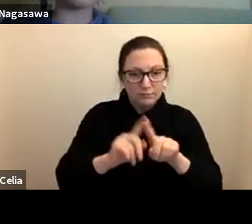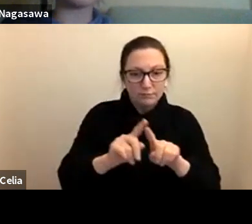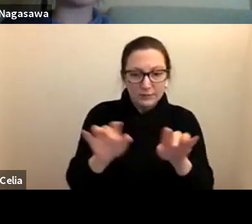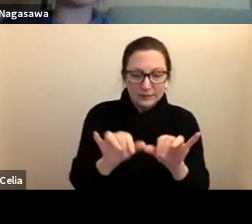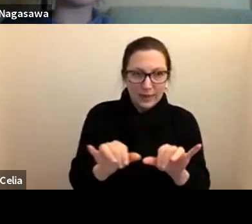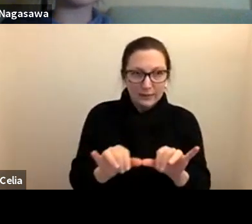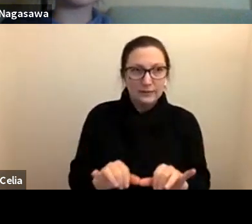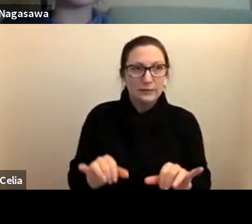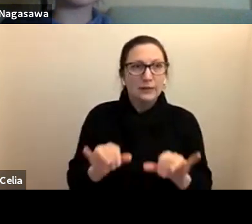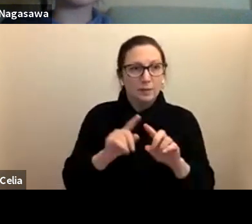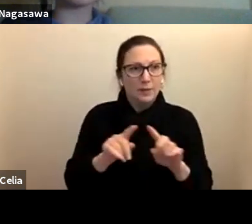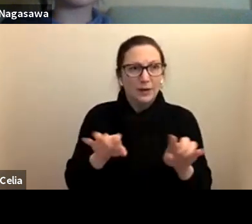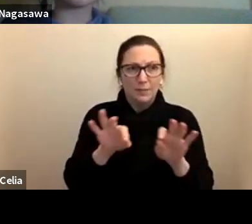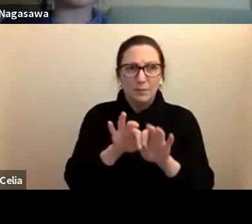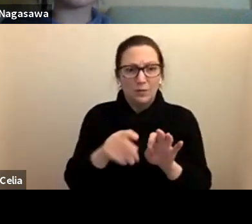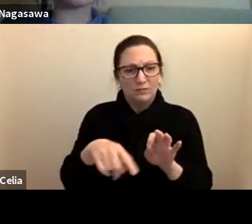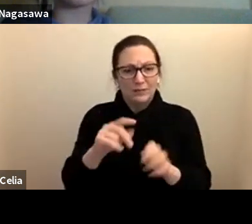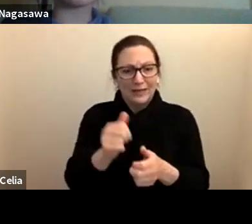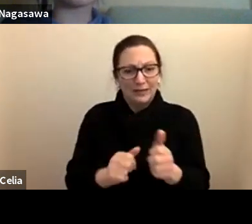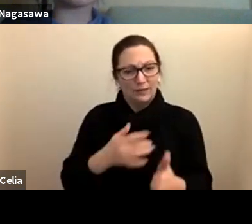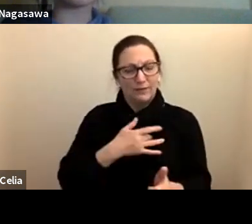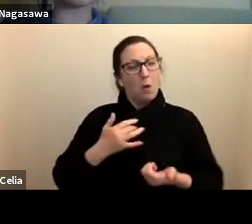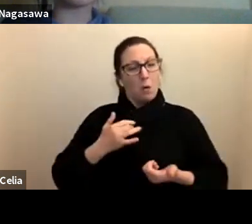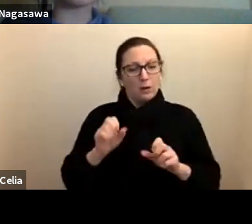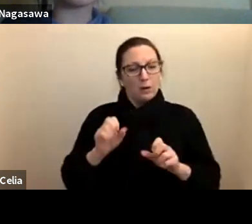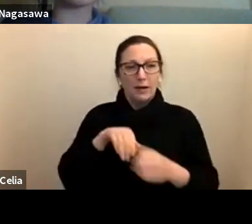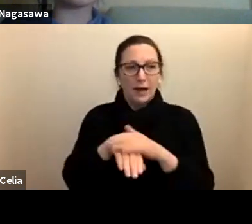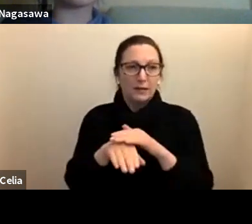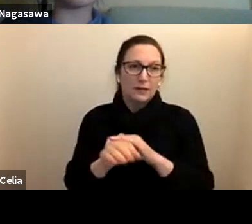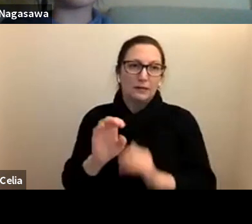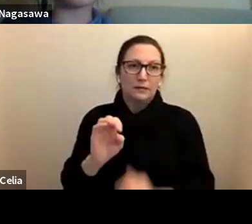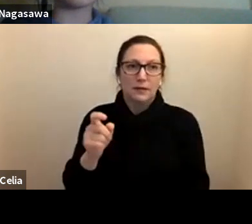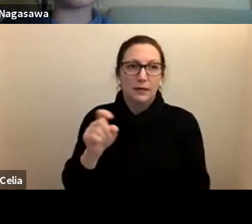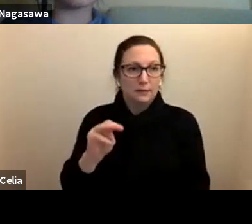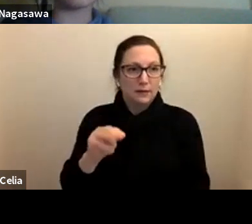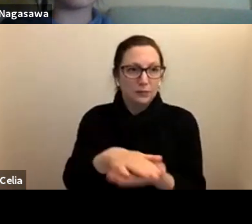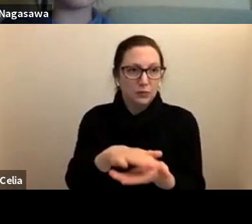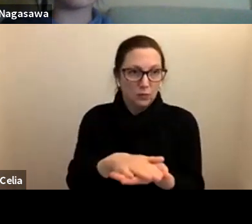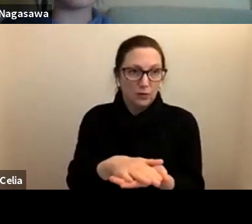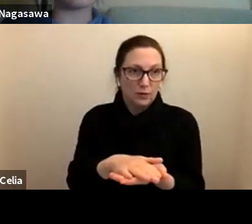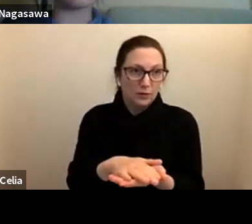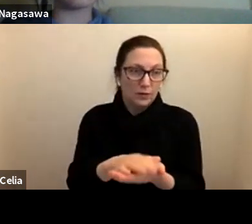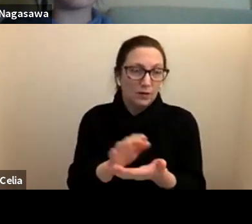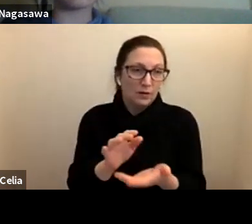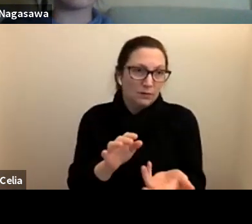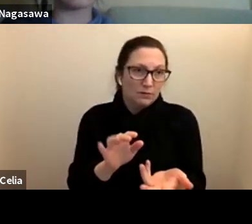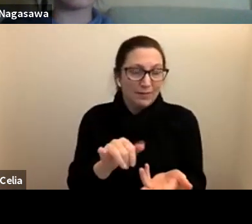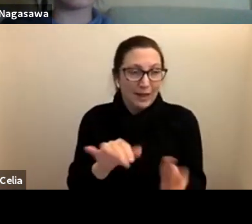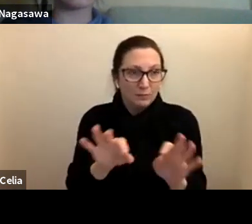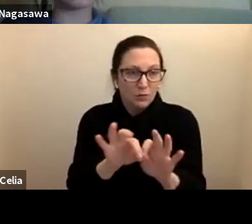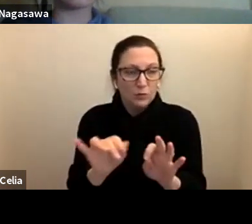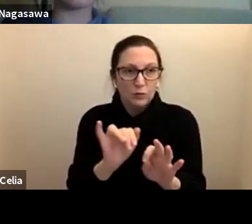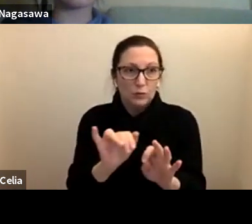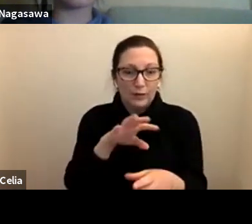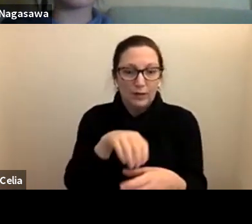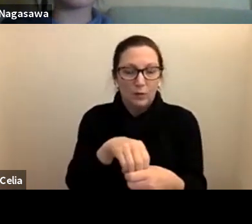some access is important at the same time that there's the essential diversity of all types. And so I really